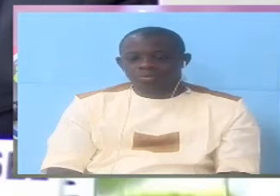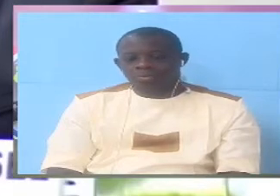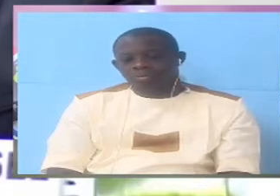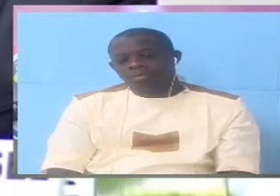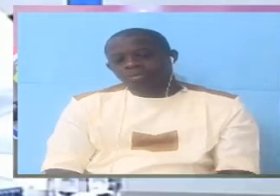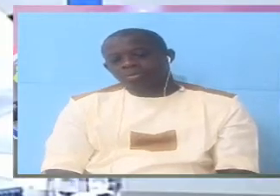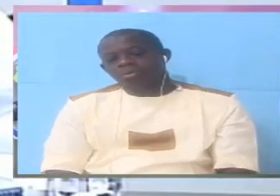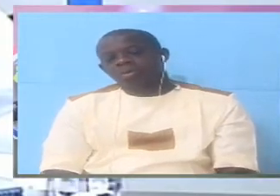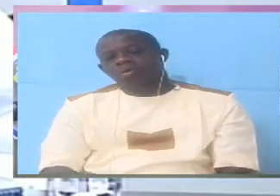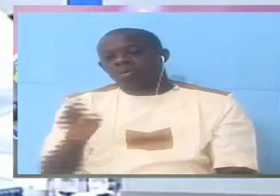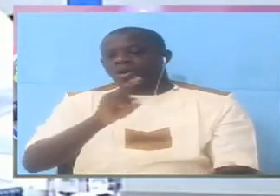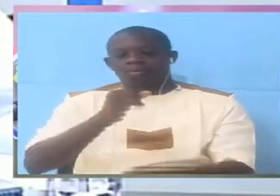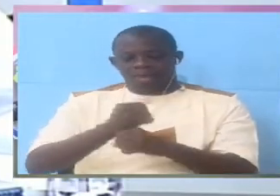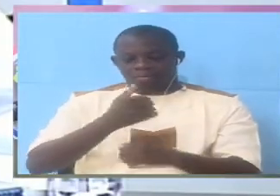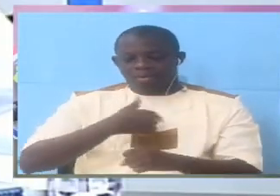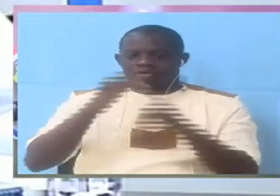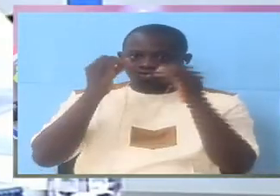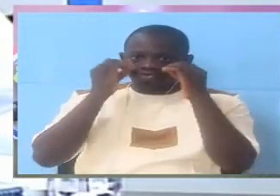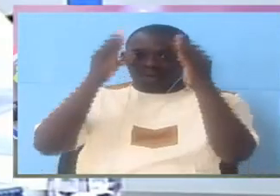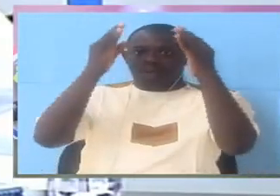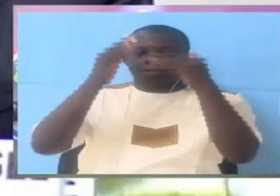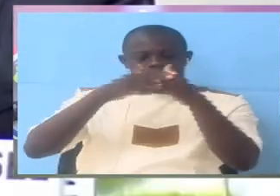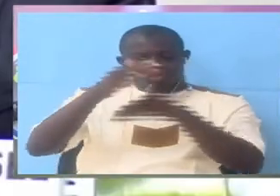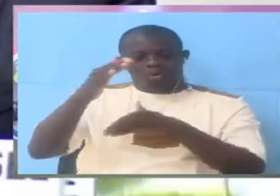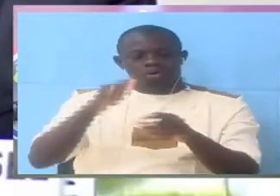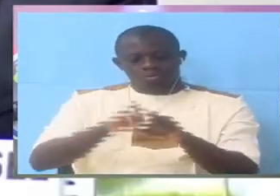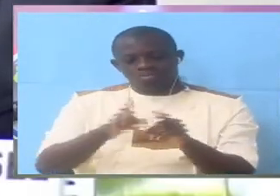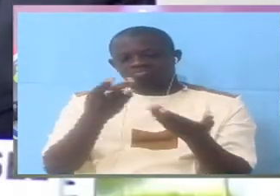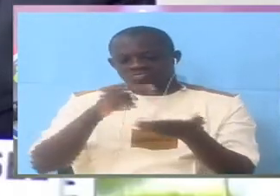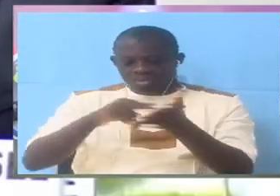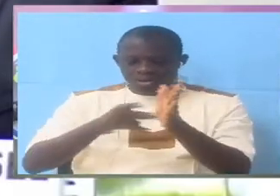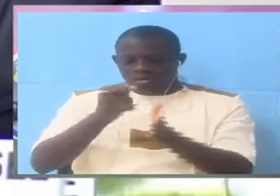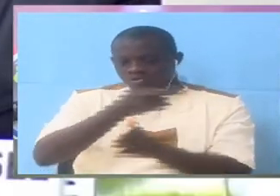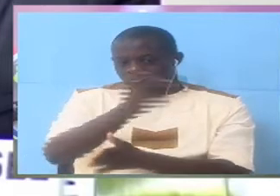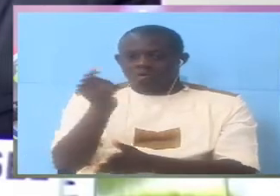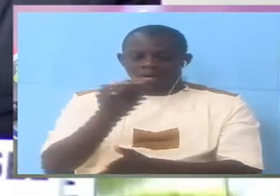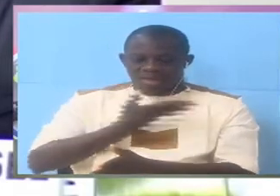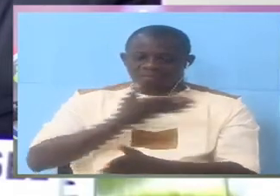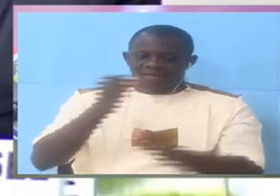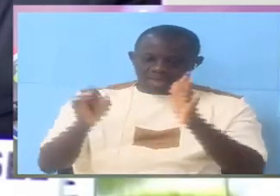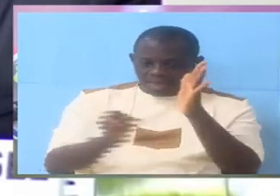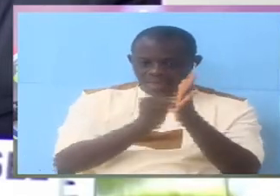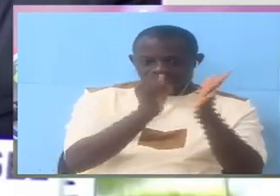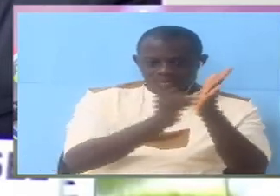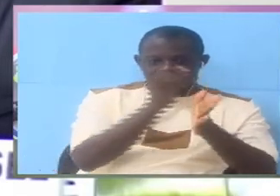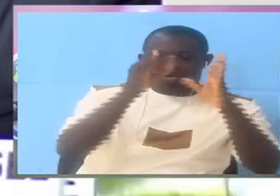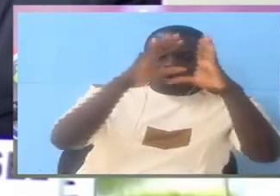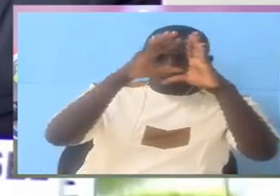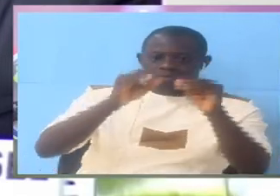What baffles me is that you would have an investigative unit.